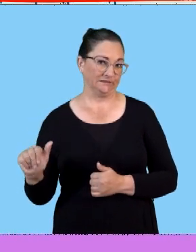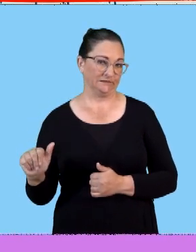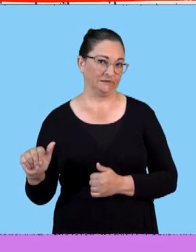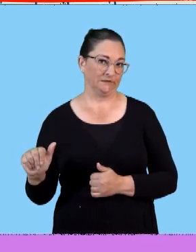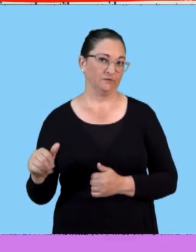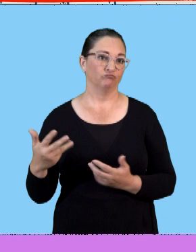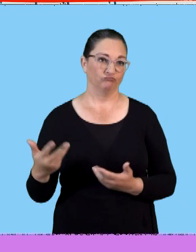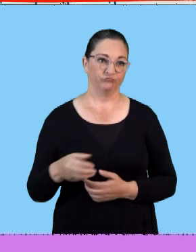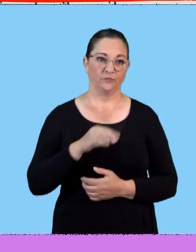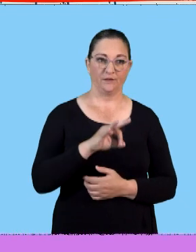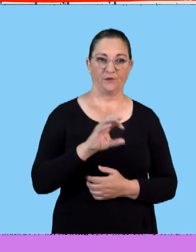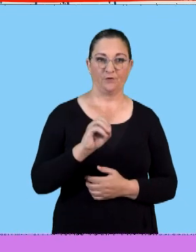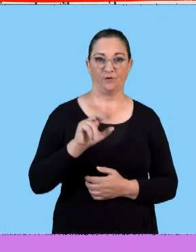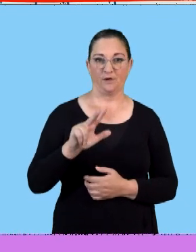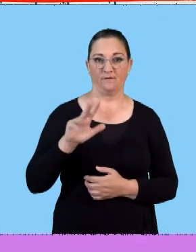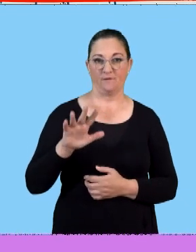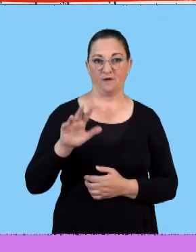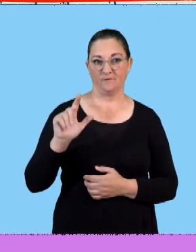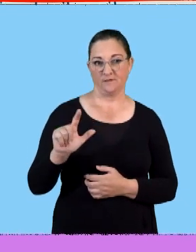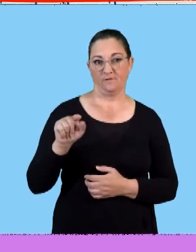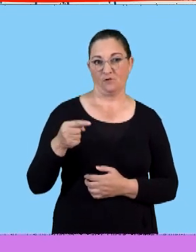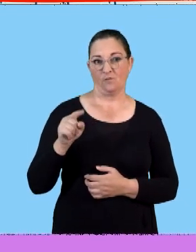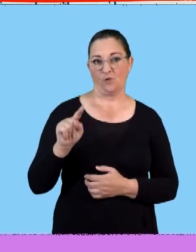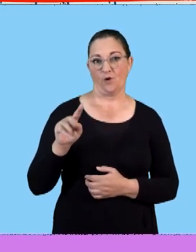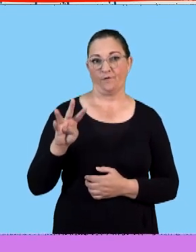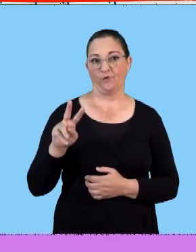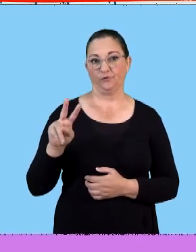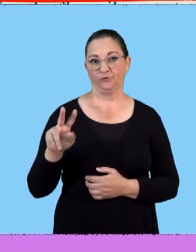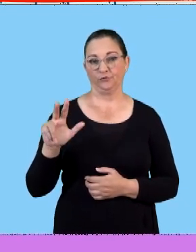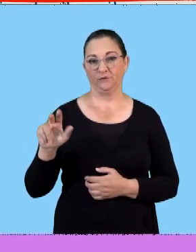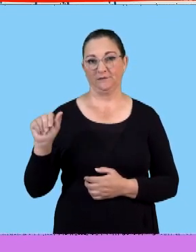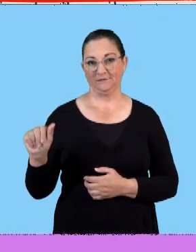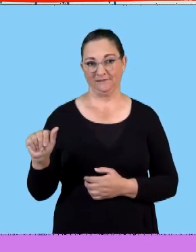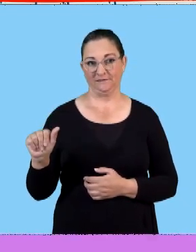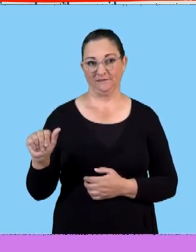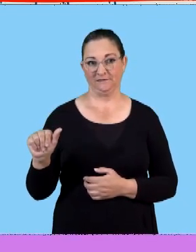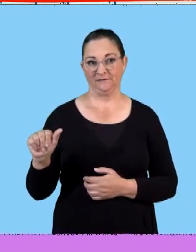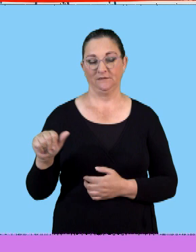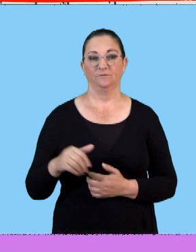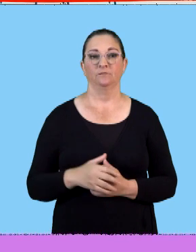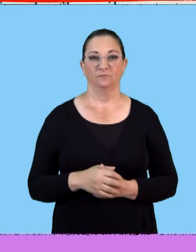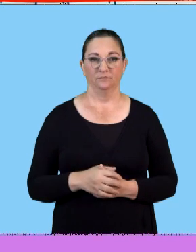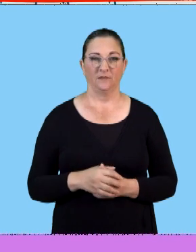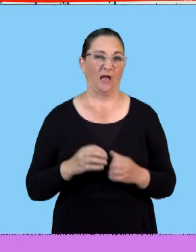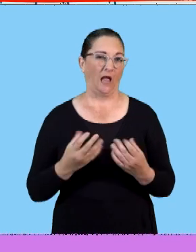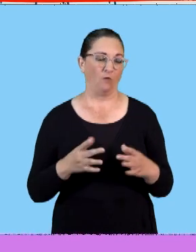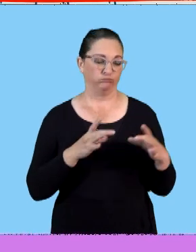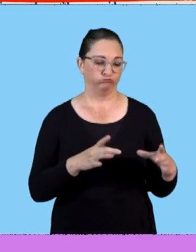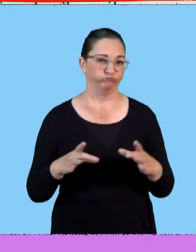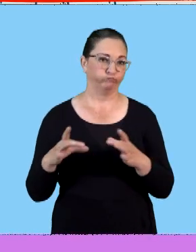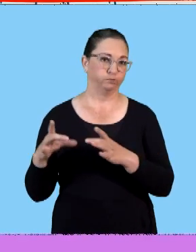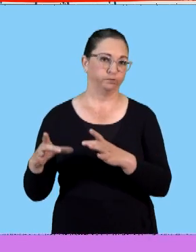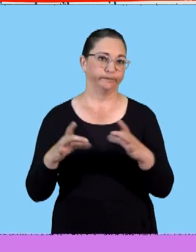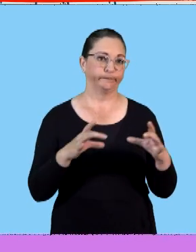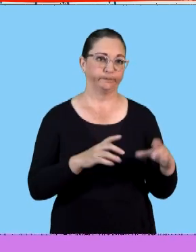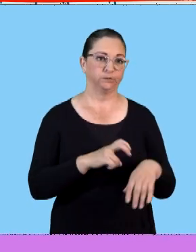30,857,14286 sods of grass. But remember, this comma 14, it forms part, we need that, right? So how many